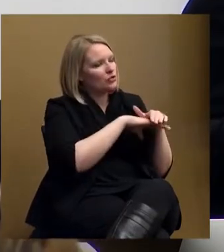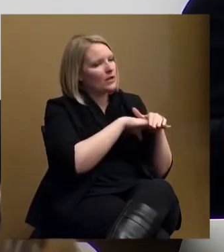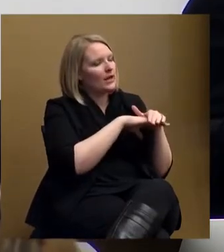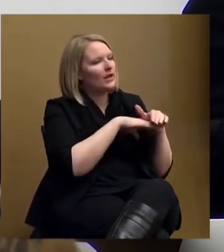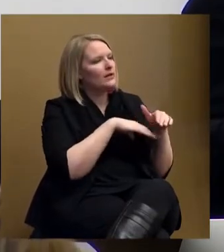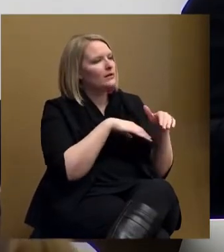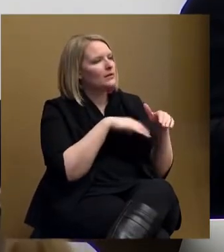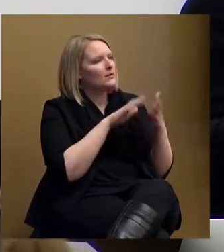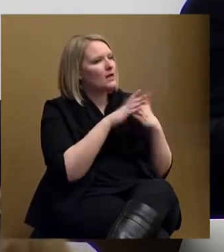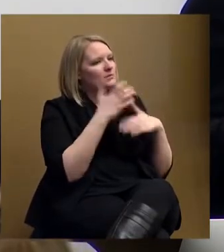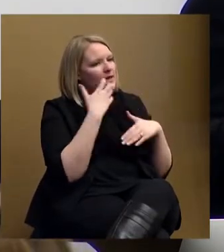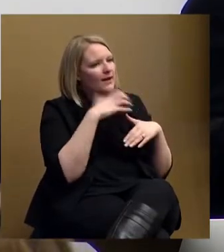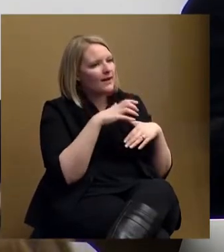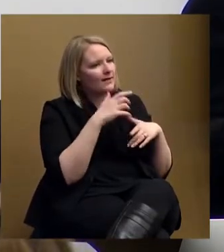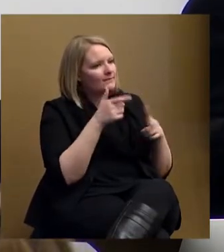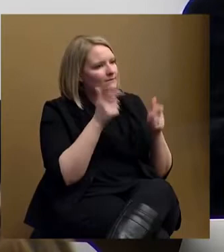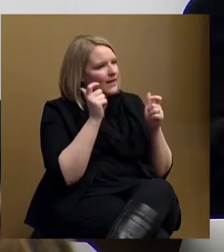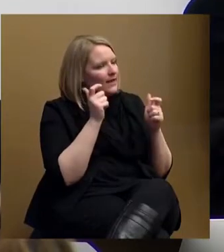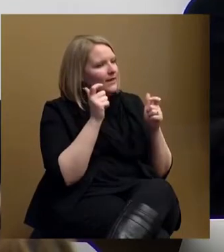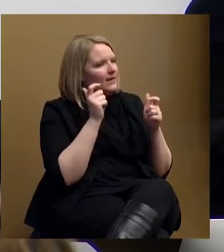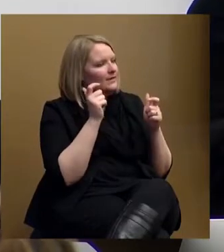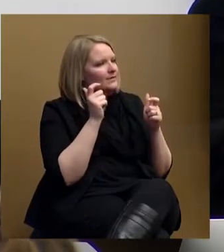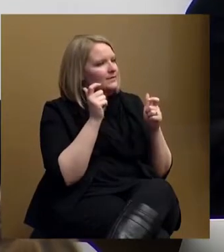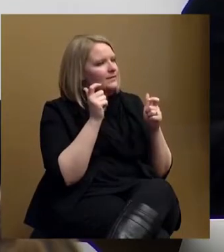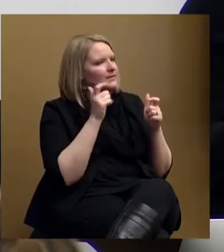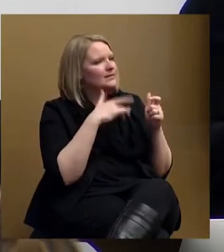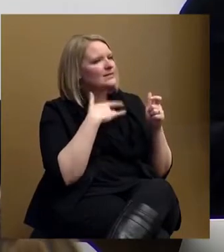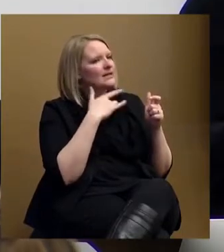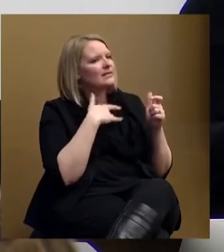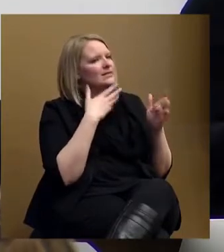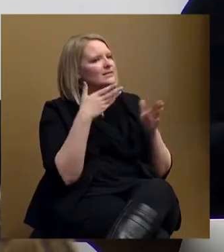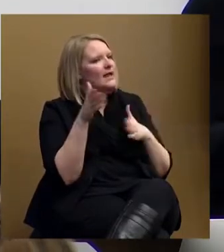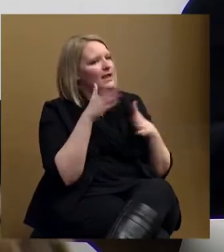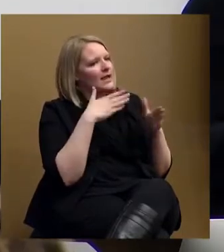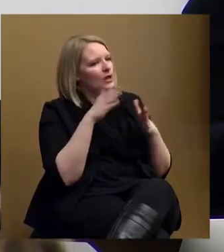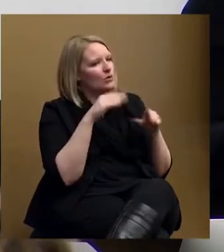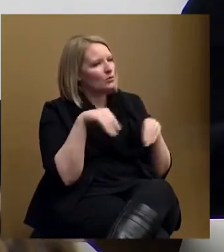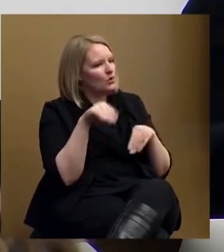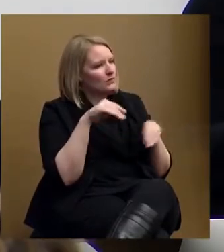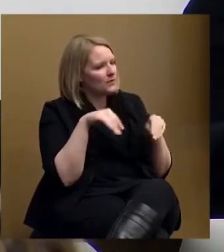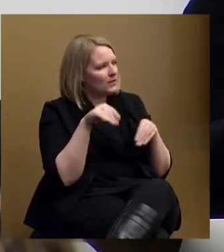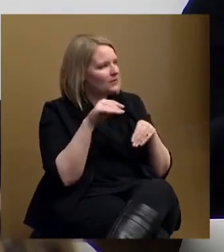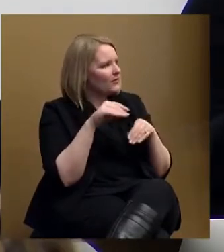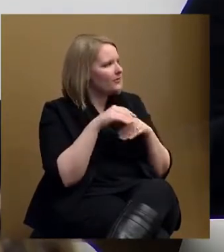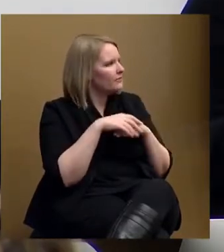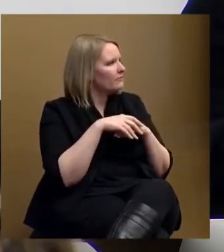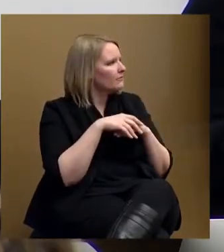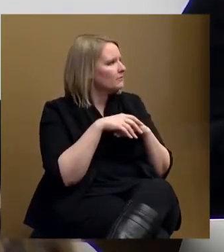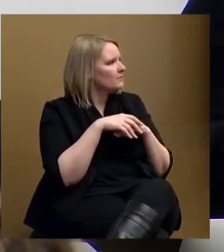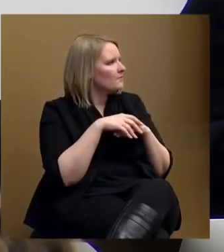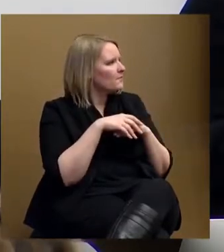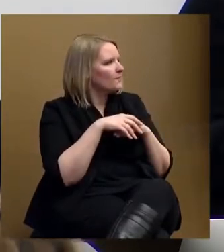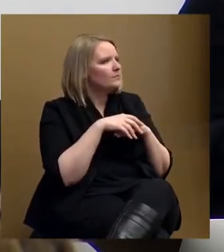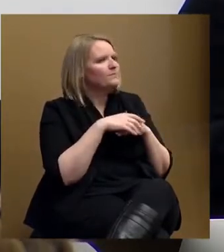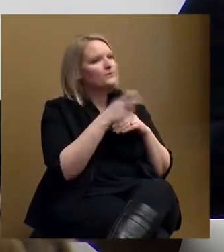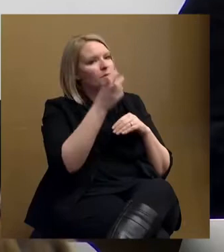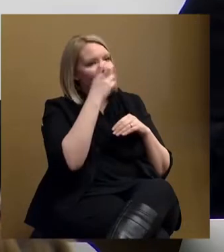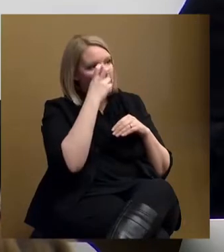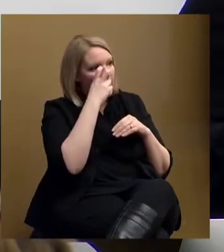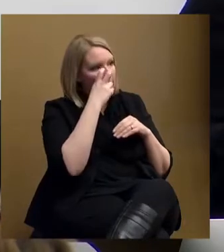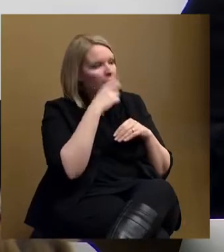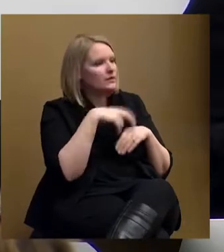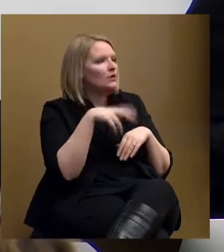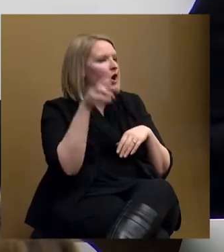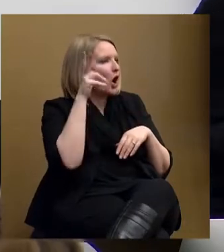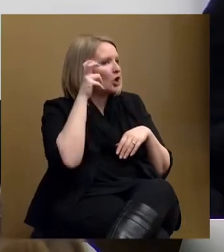fast, and senses our air movement, okay? The child is blind,